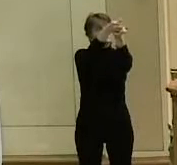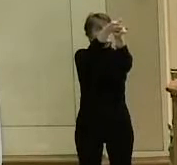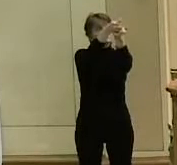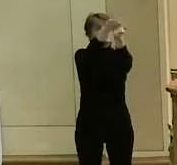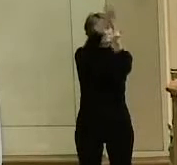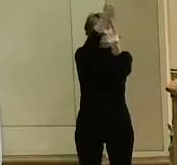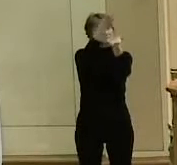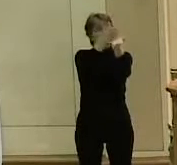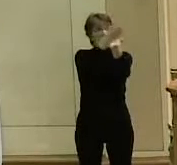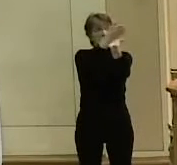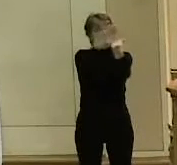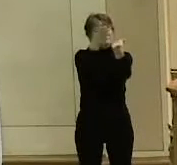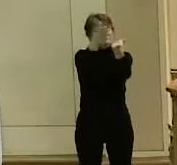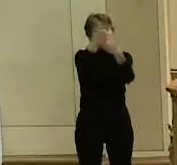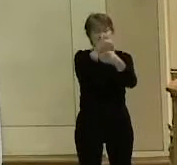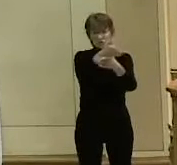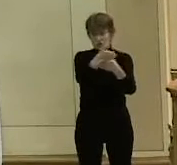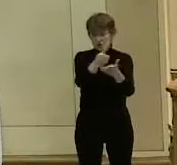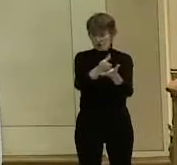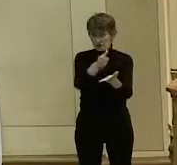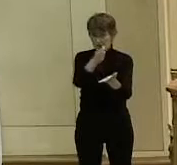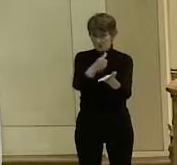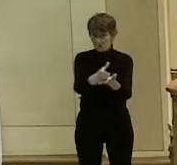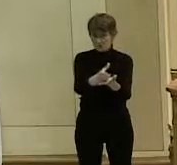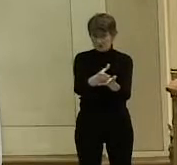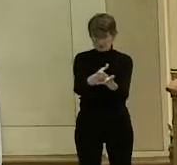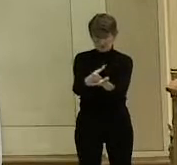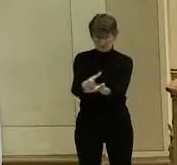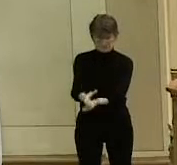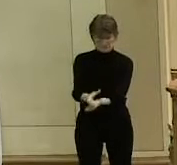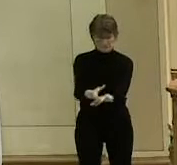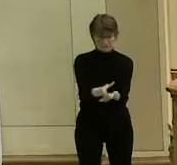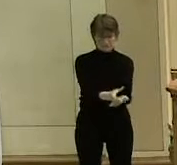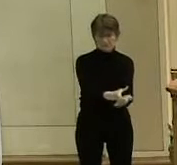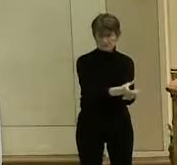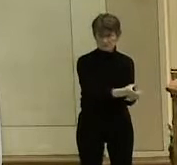his disciples, saying,